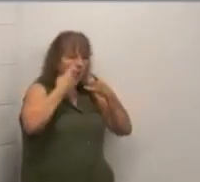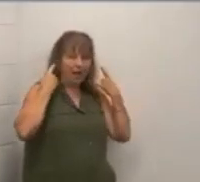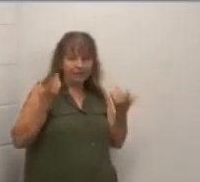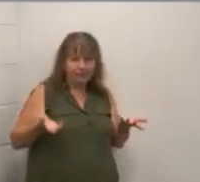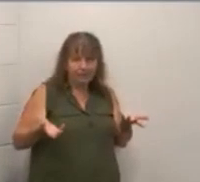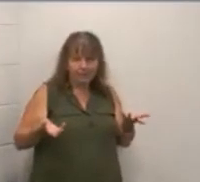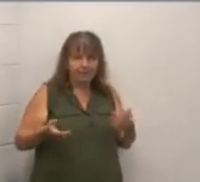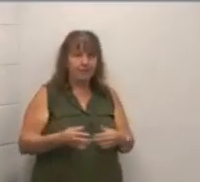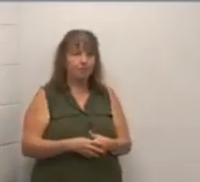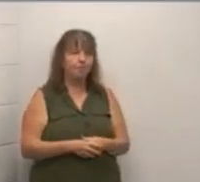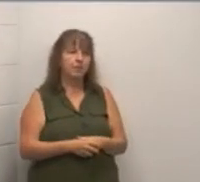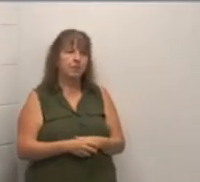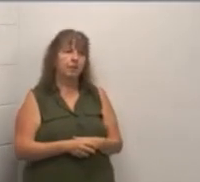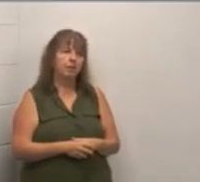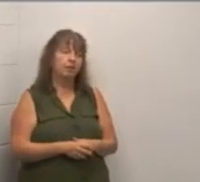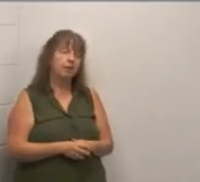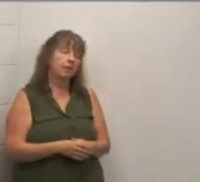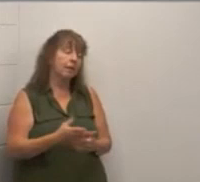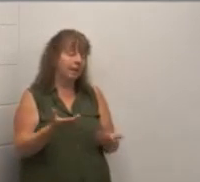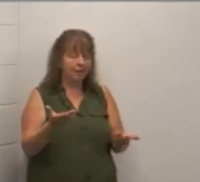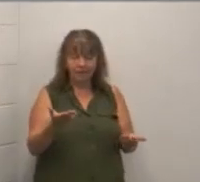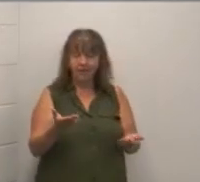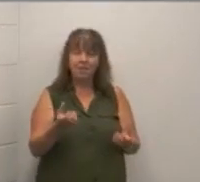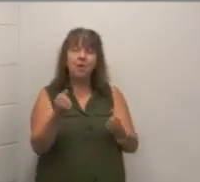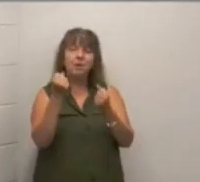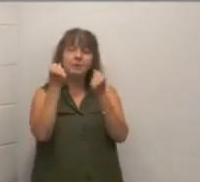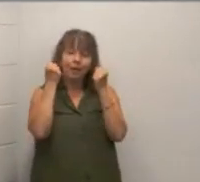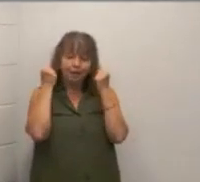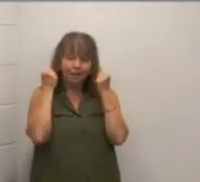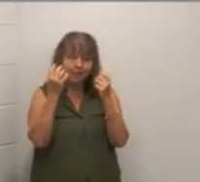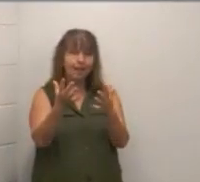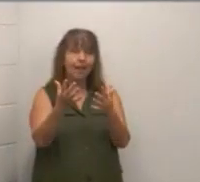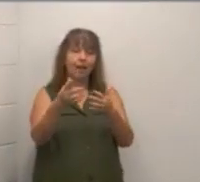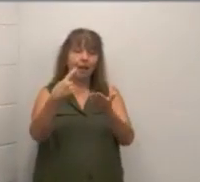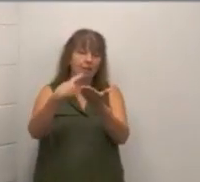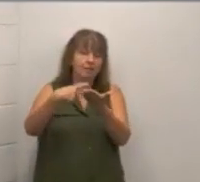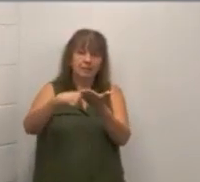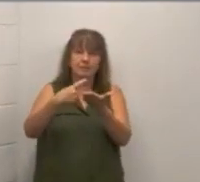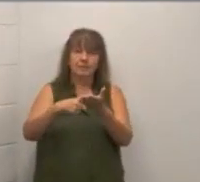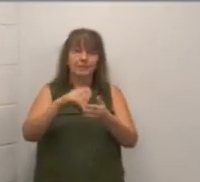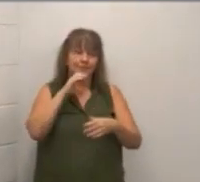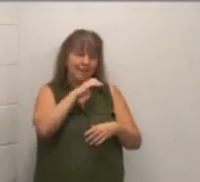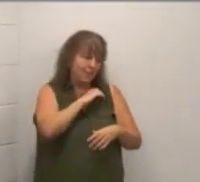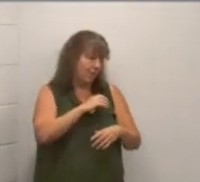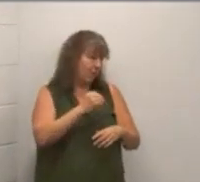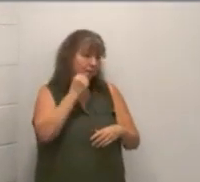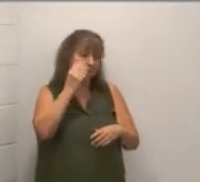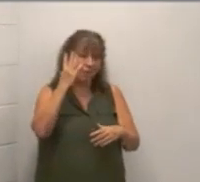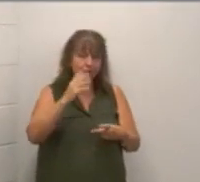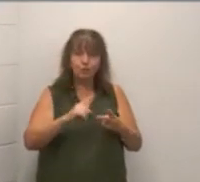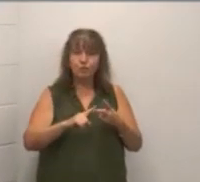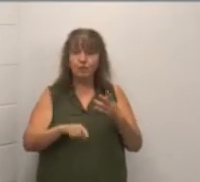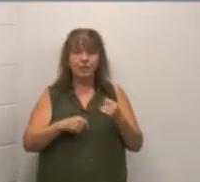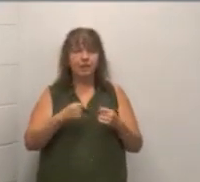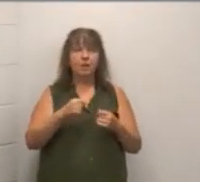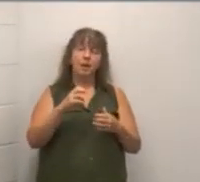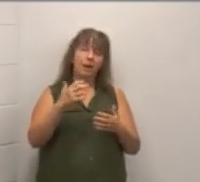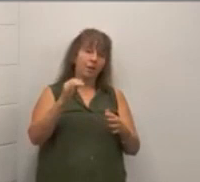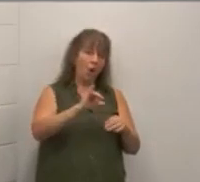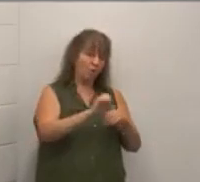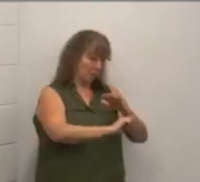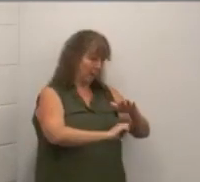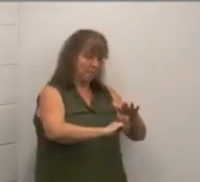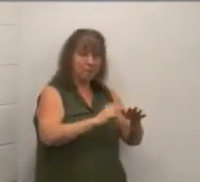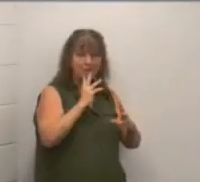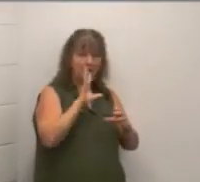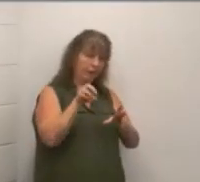There's a lot to go into the cafeteria and lunches. We also have snacks that we're contending with at the elementary